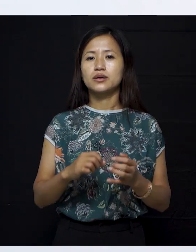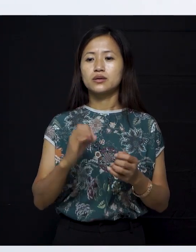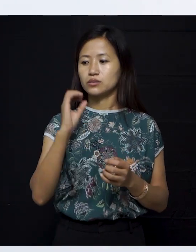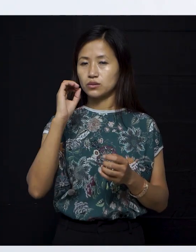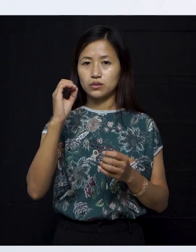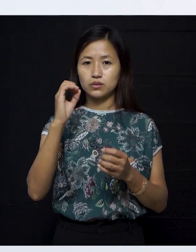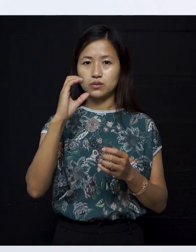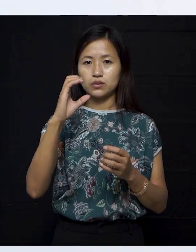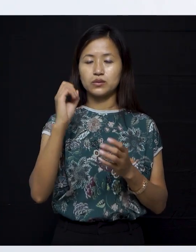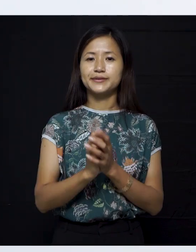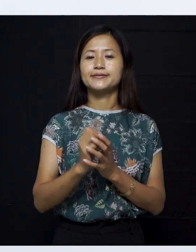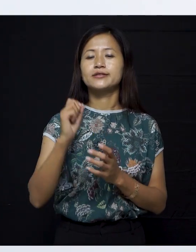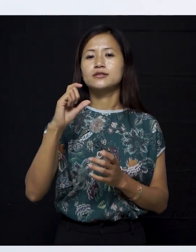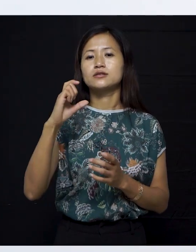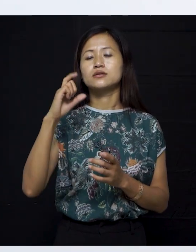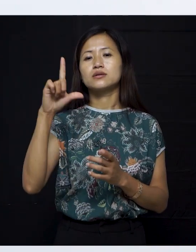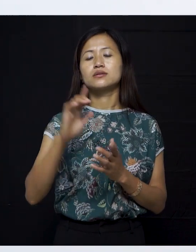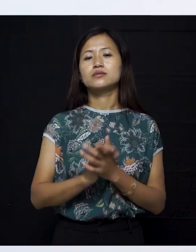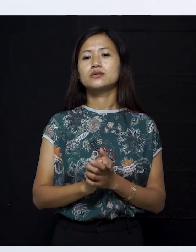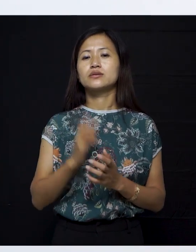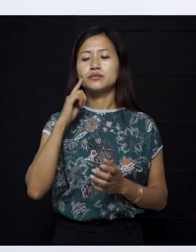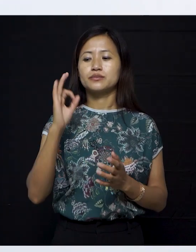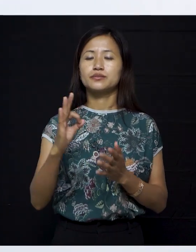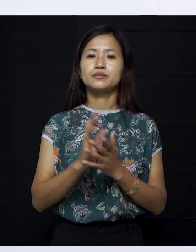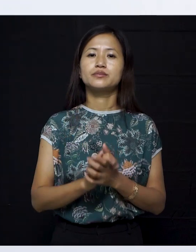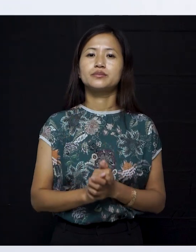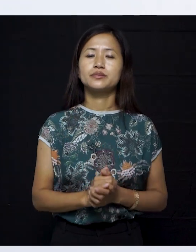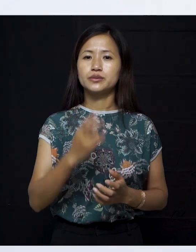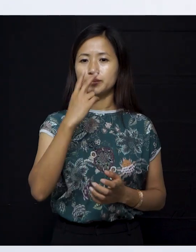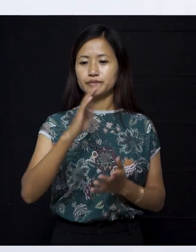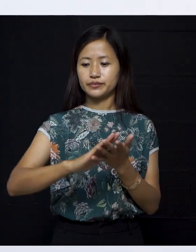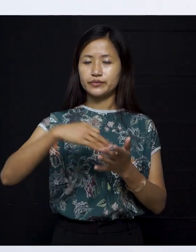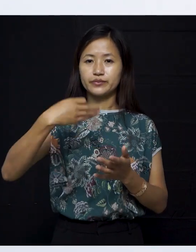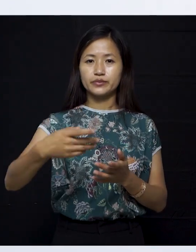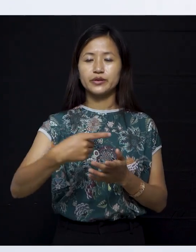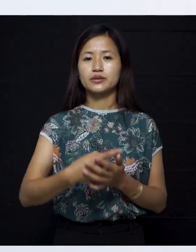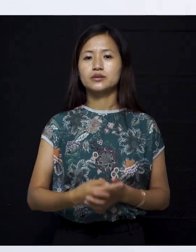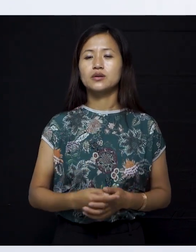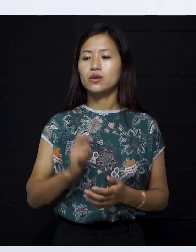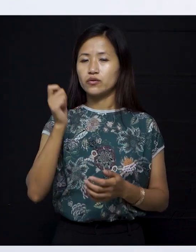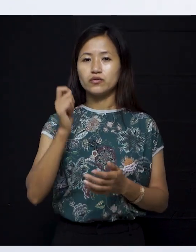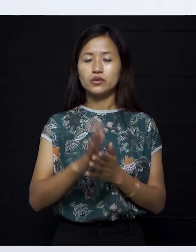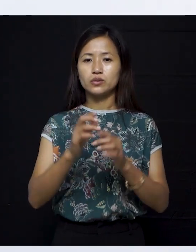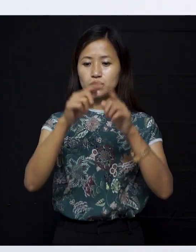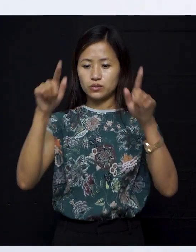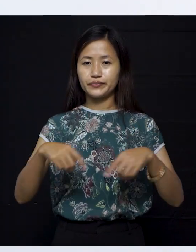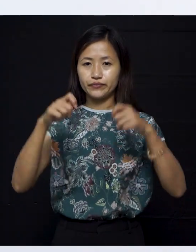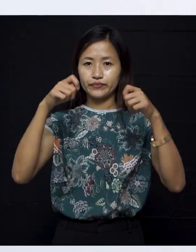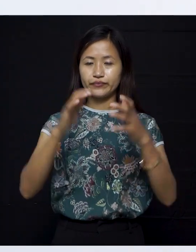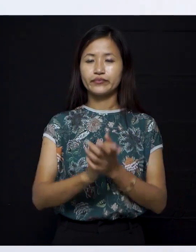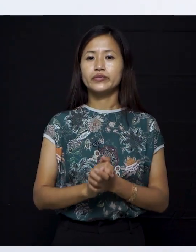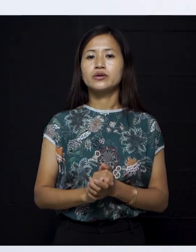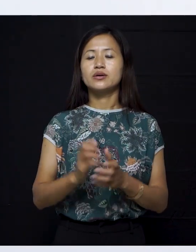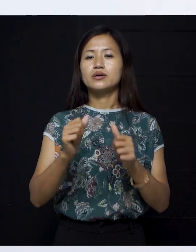For class 10 students, these three types of clauses are very important. In the following worksheet, we will deal with